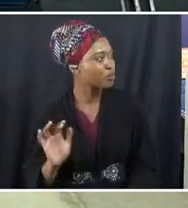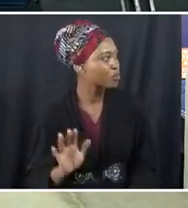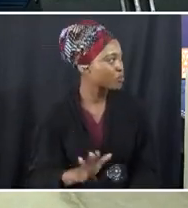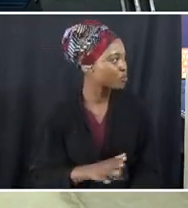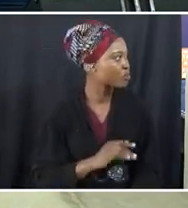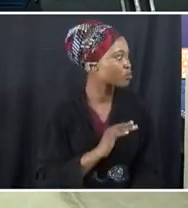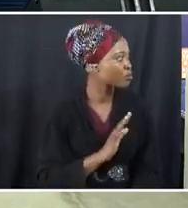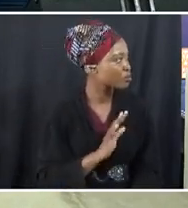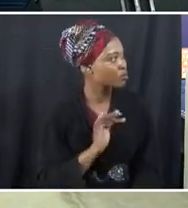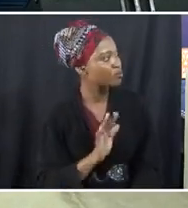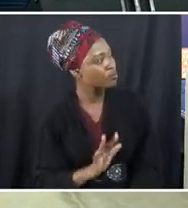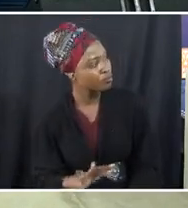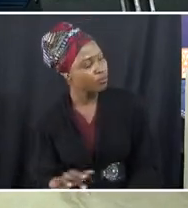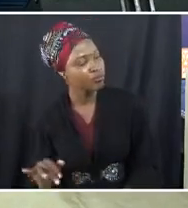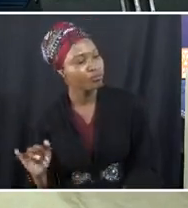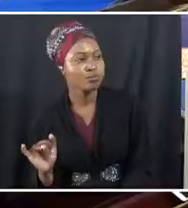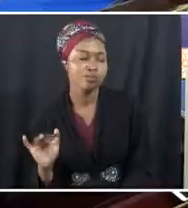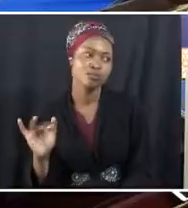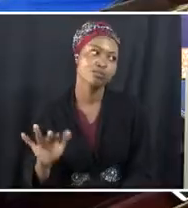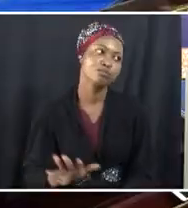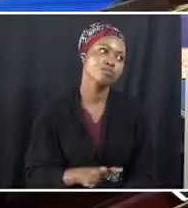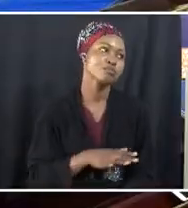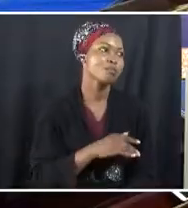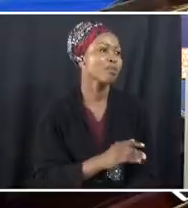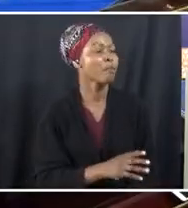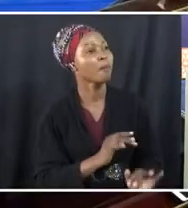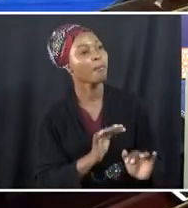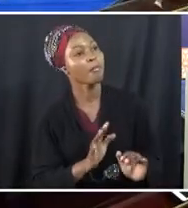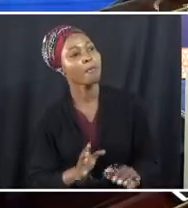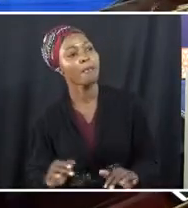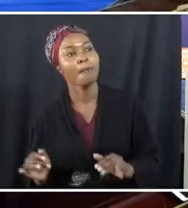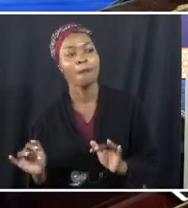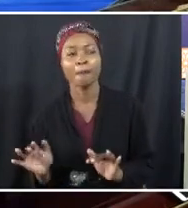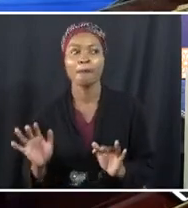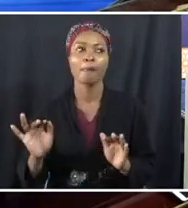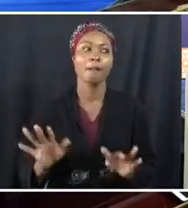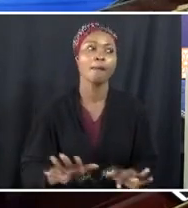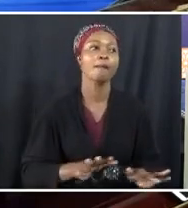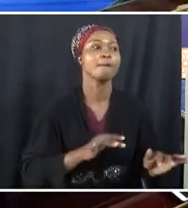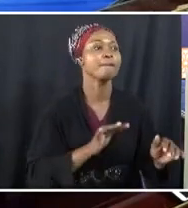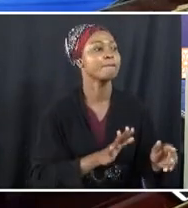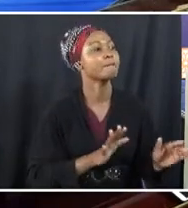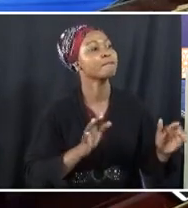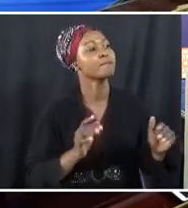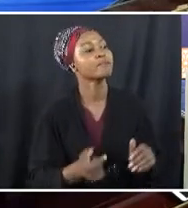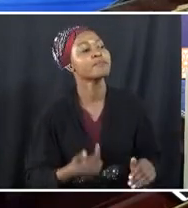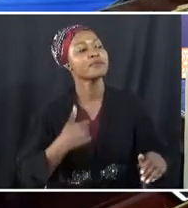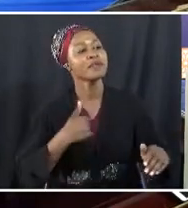Thank you.